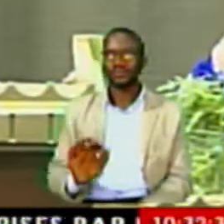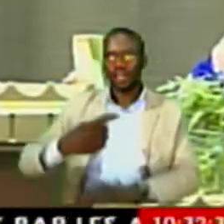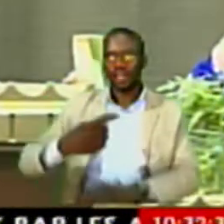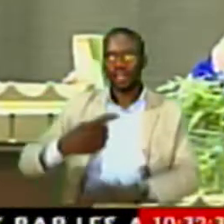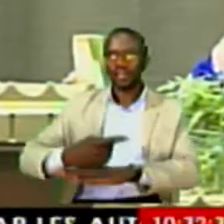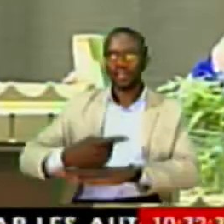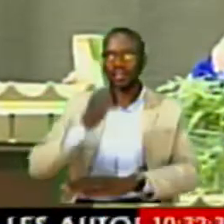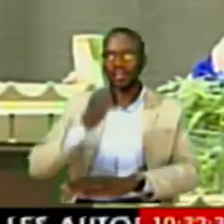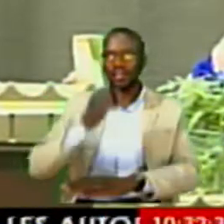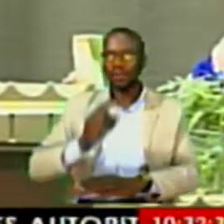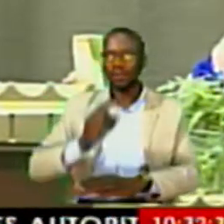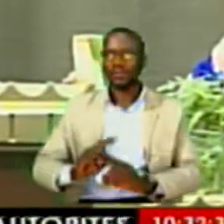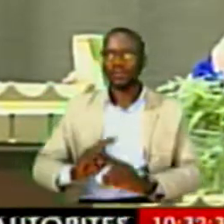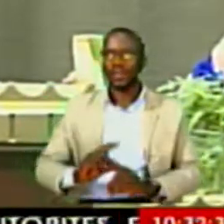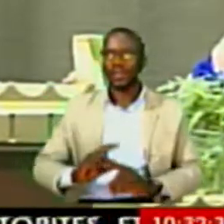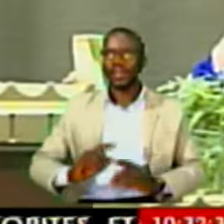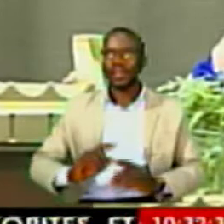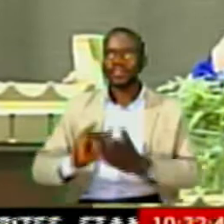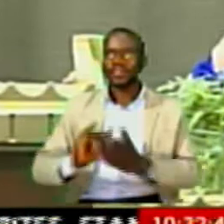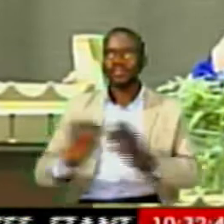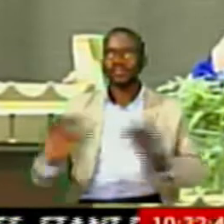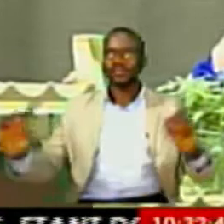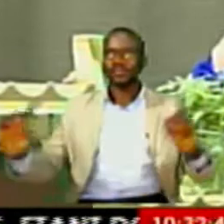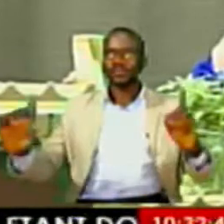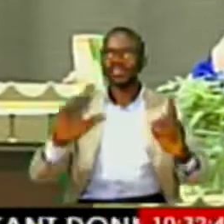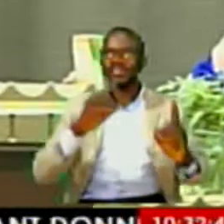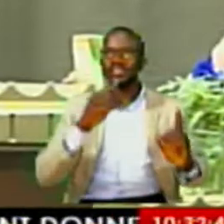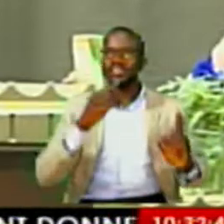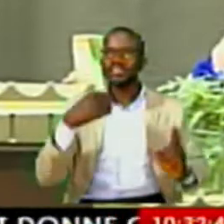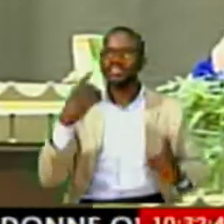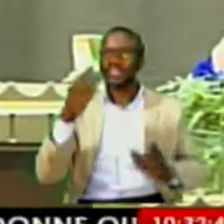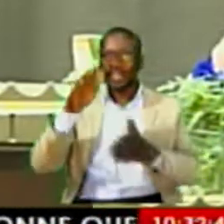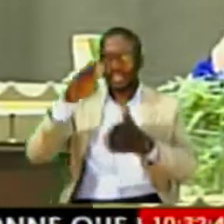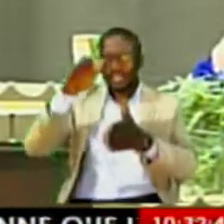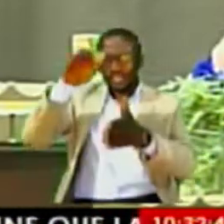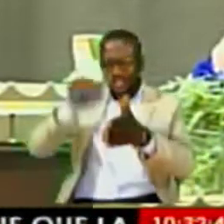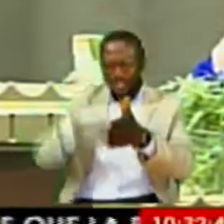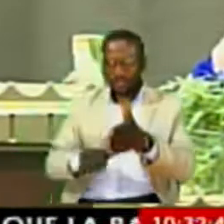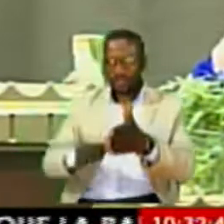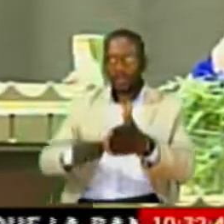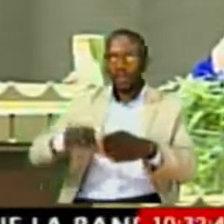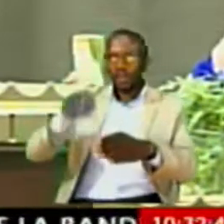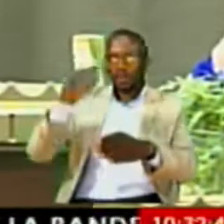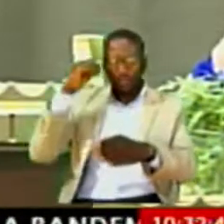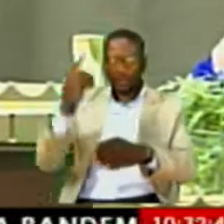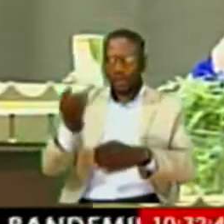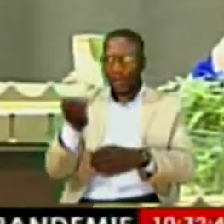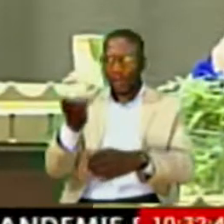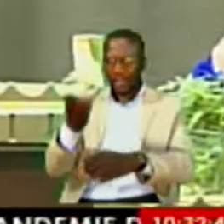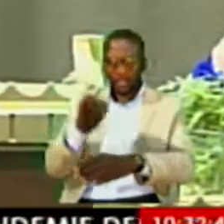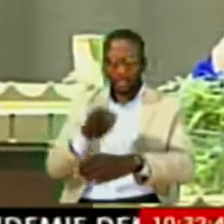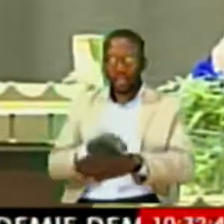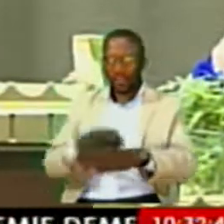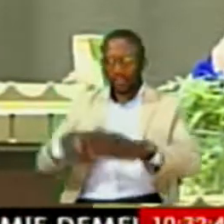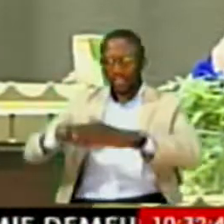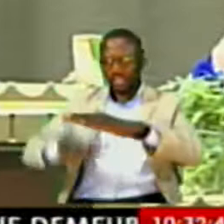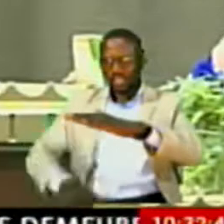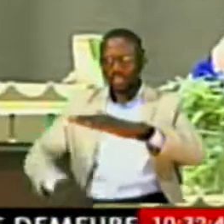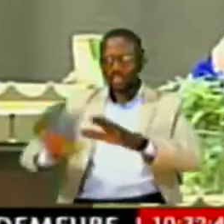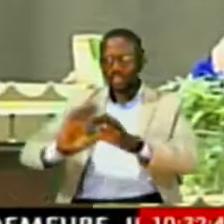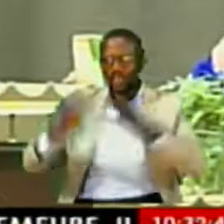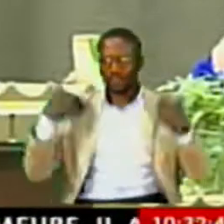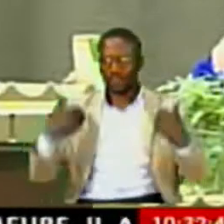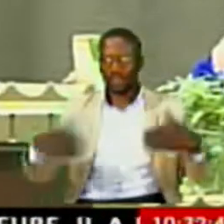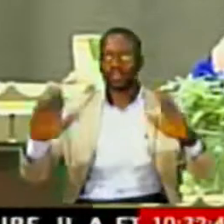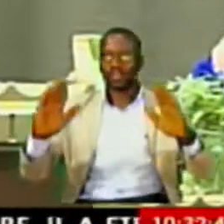a été abaissé pour un peu de temps. But we see Jesus who was made a little lower than the angels. Jésus, nous